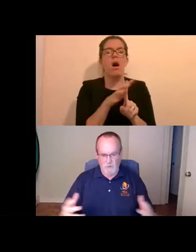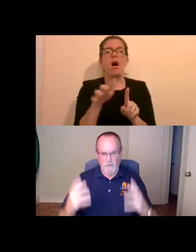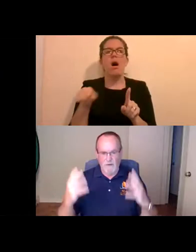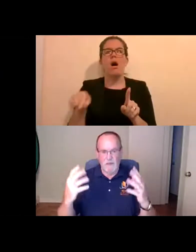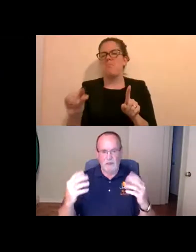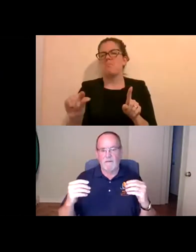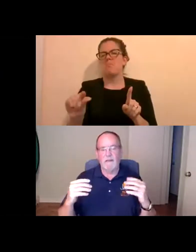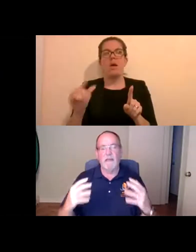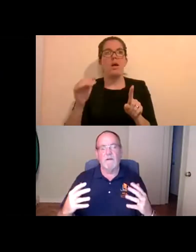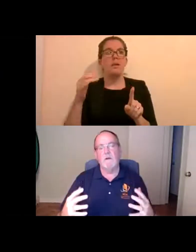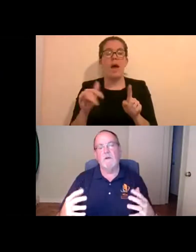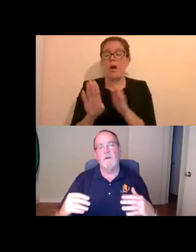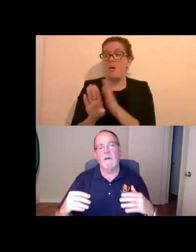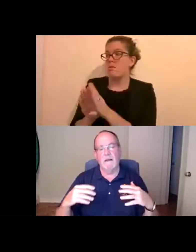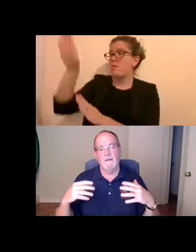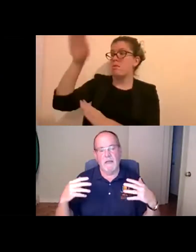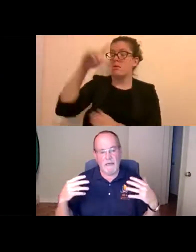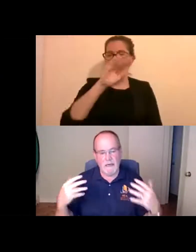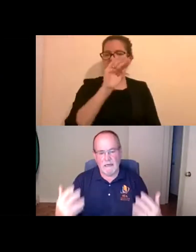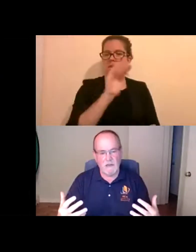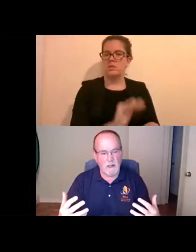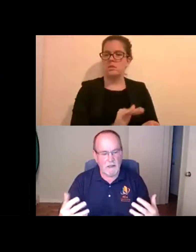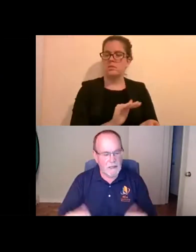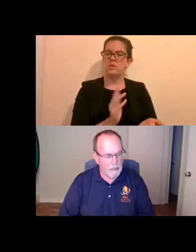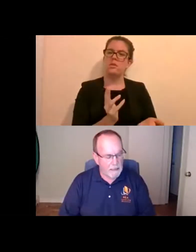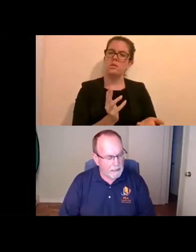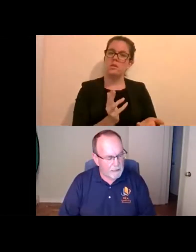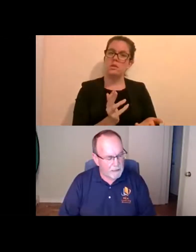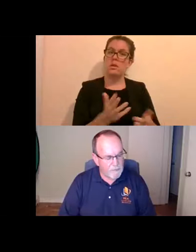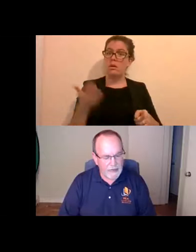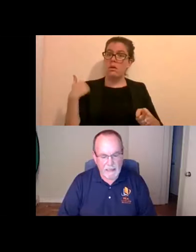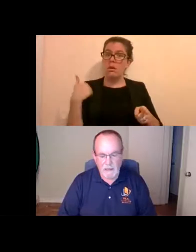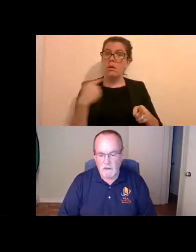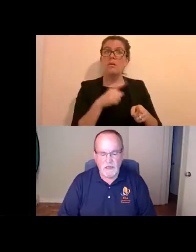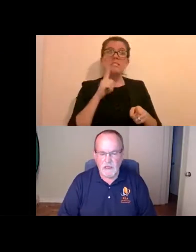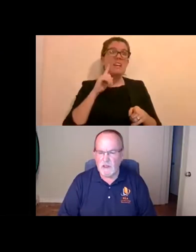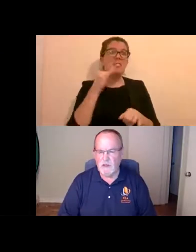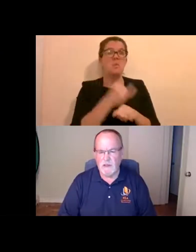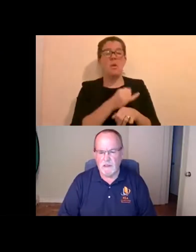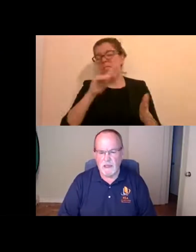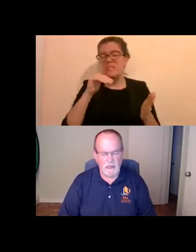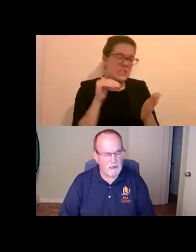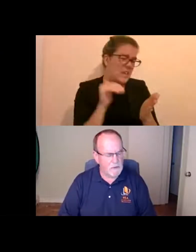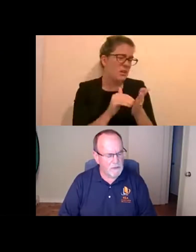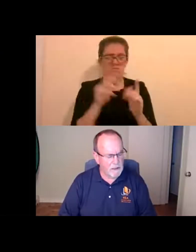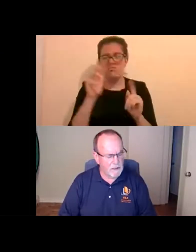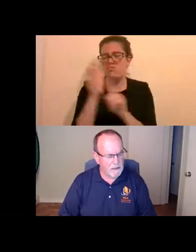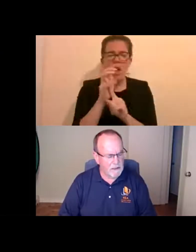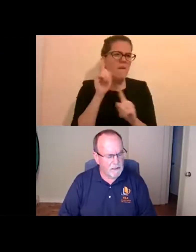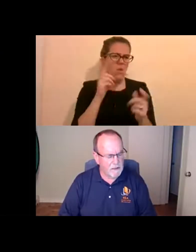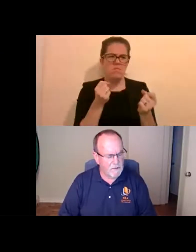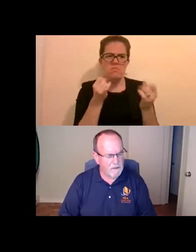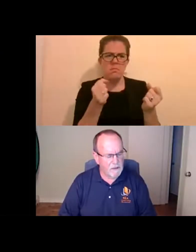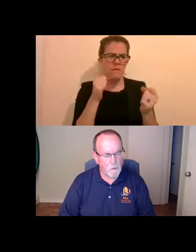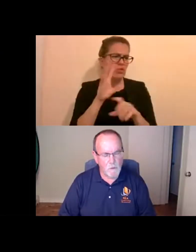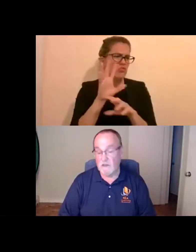the preservation of the deaf culture and of ASL and traditions and customs and all,